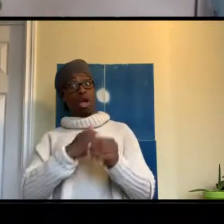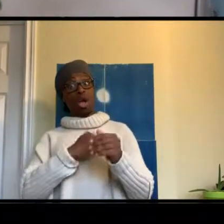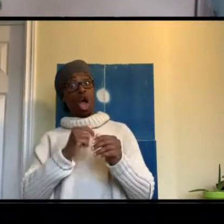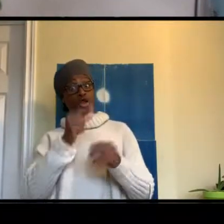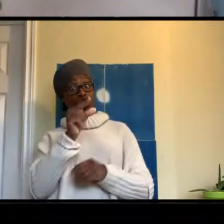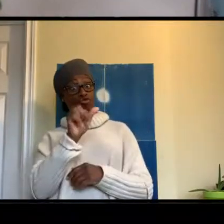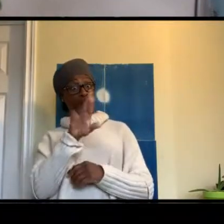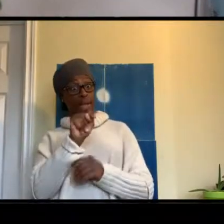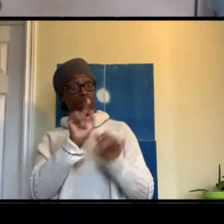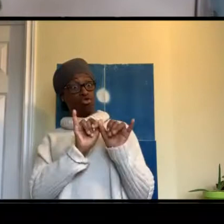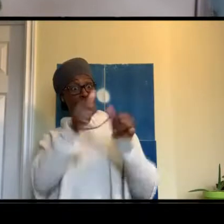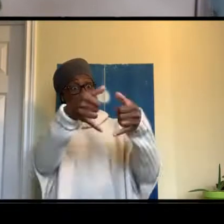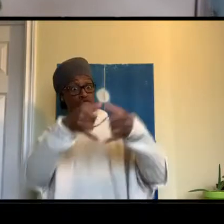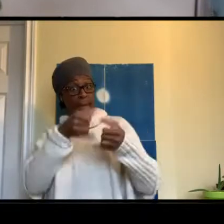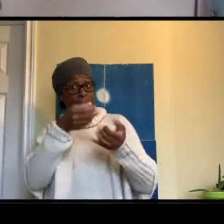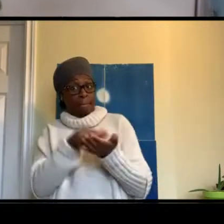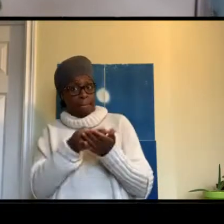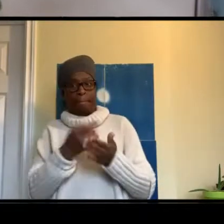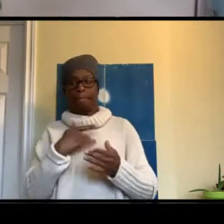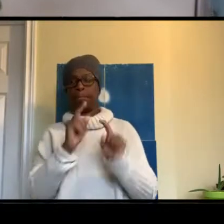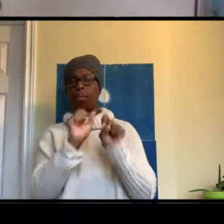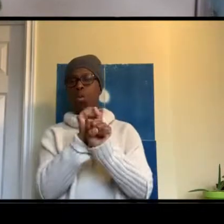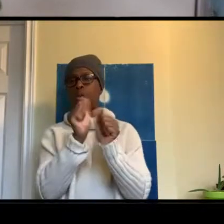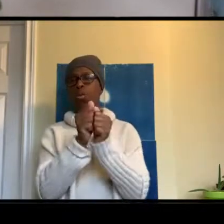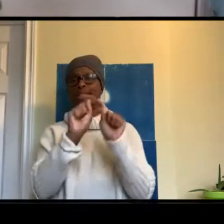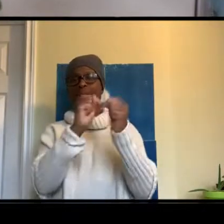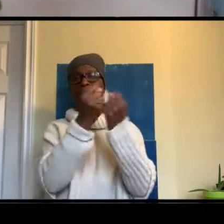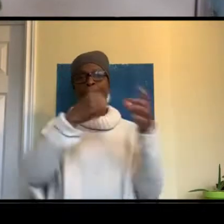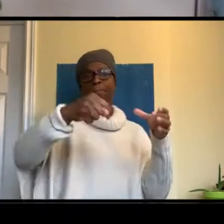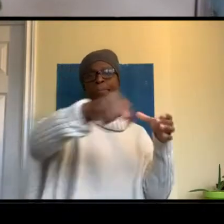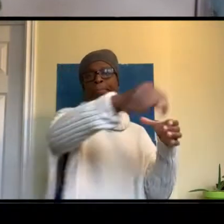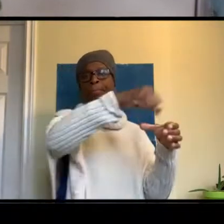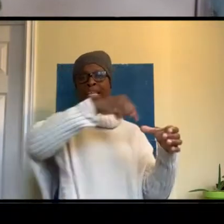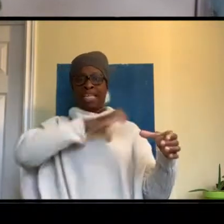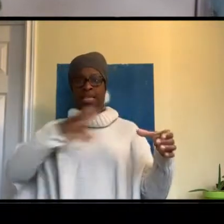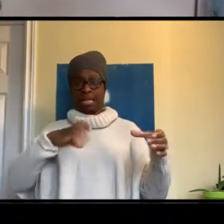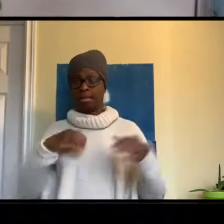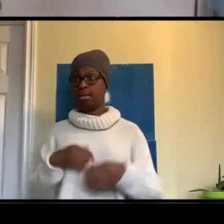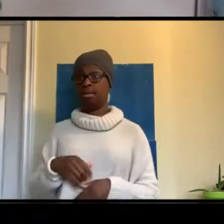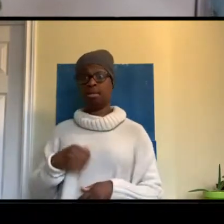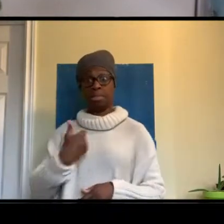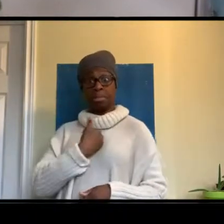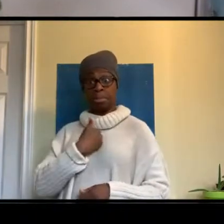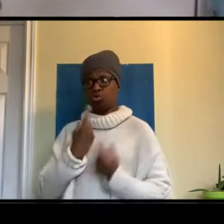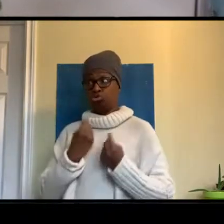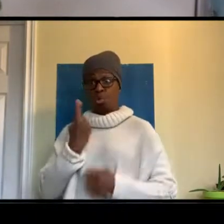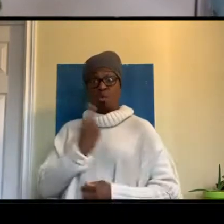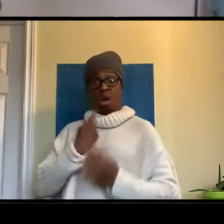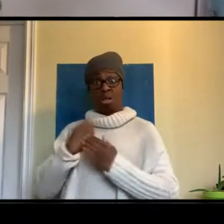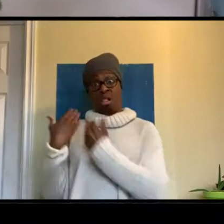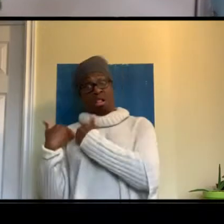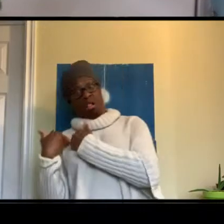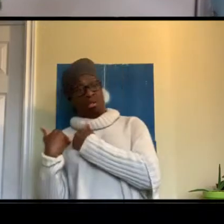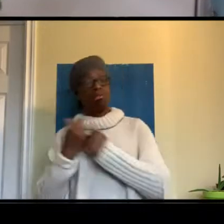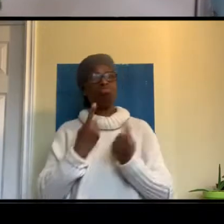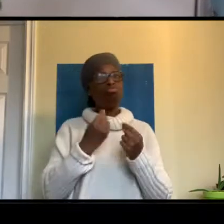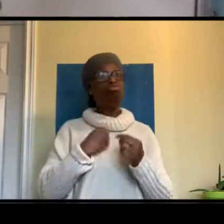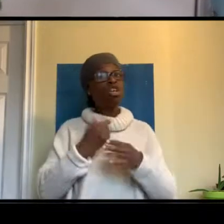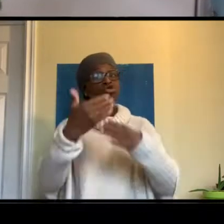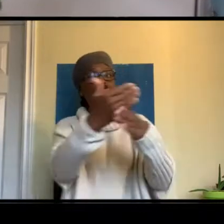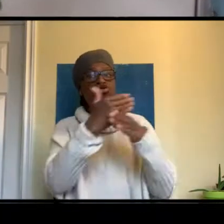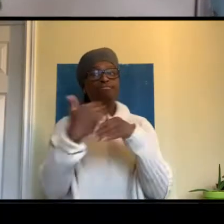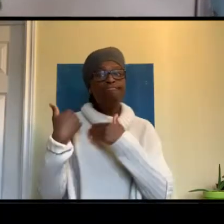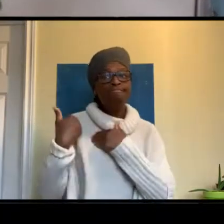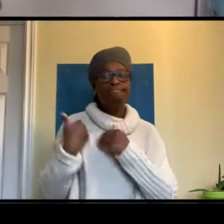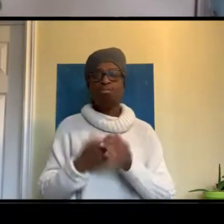team of people who are there. If I just need, just a vent sometimes can be really helpful. Like, ugh, this